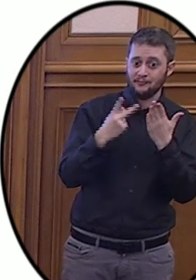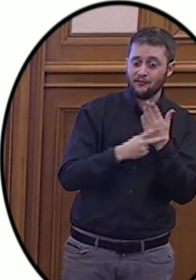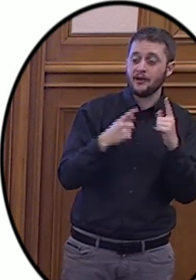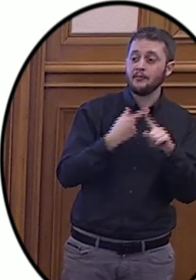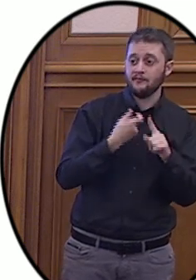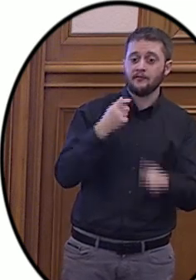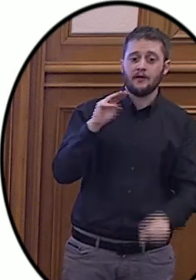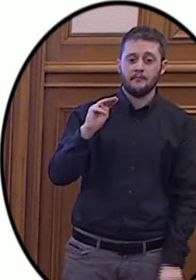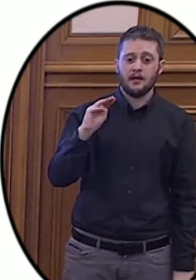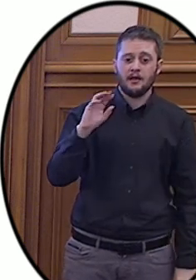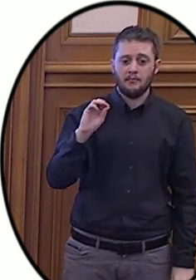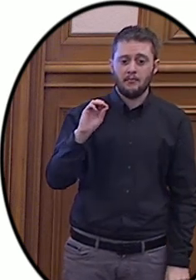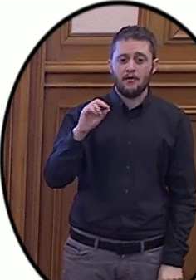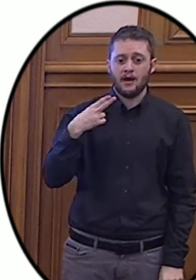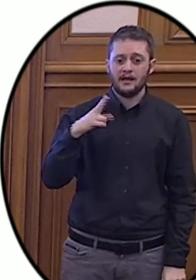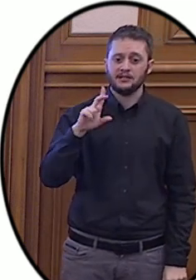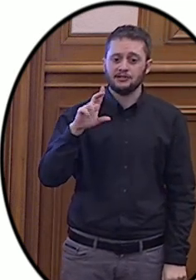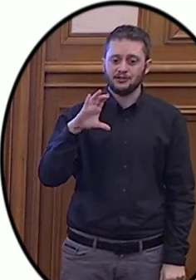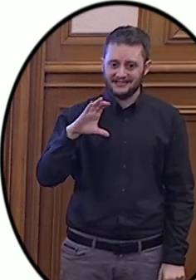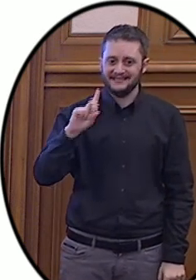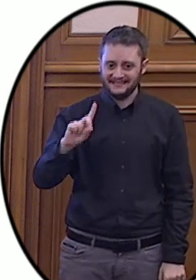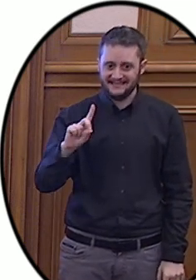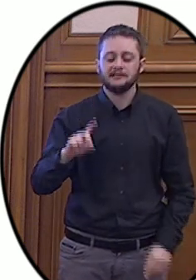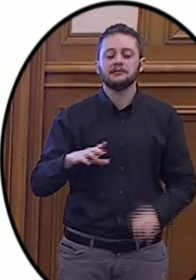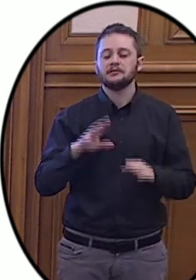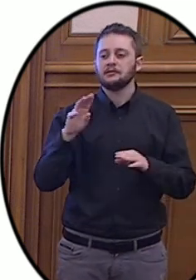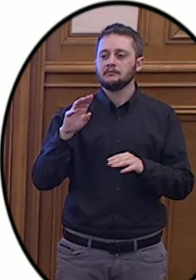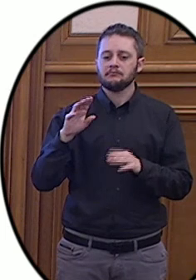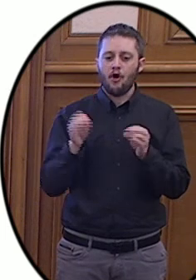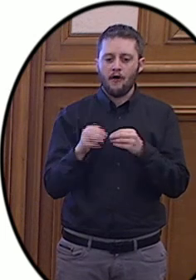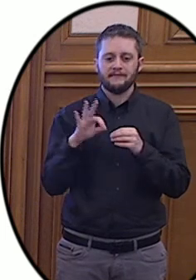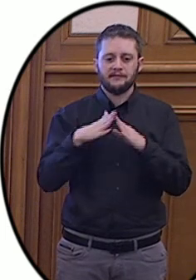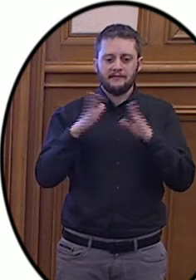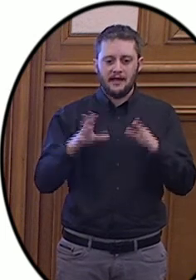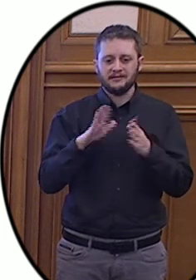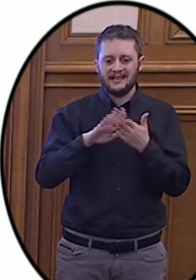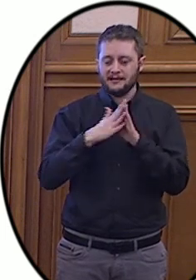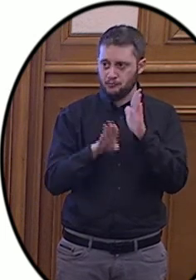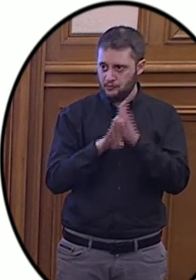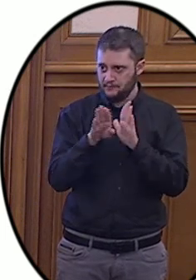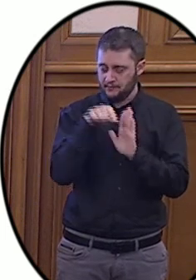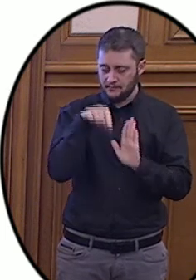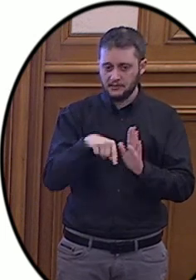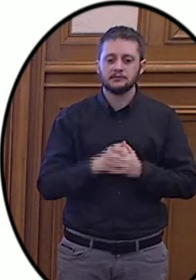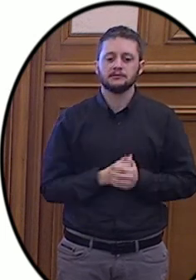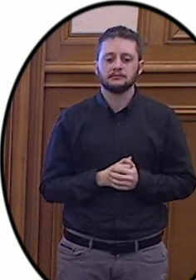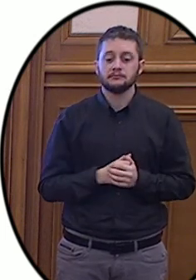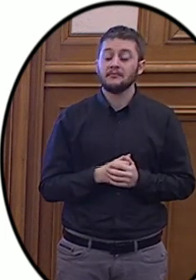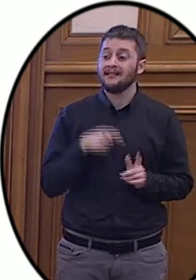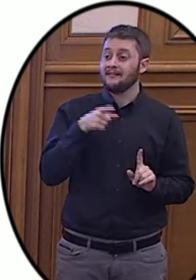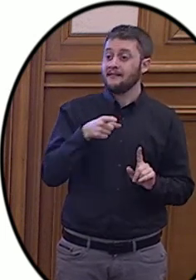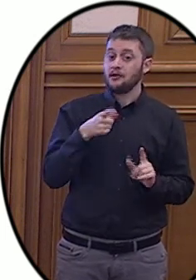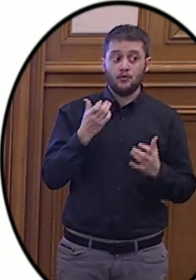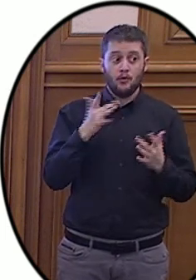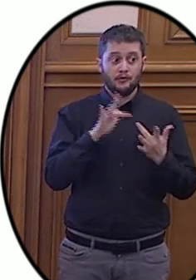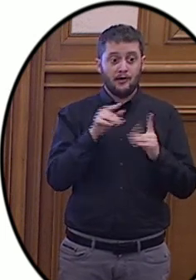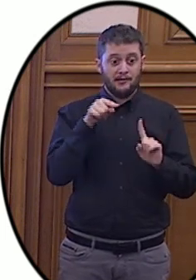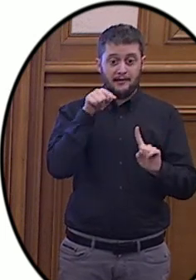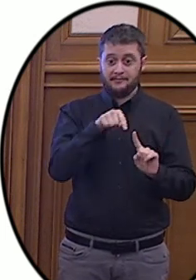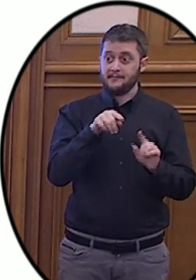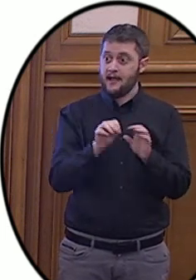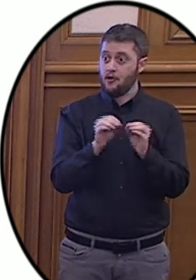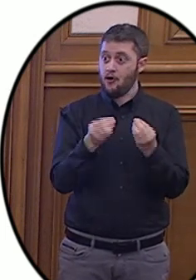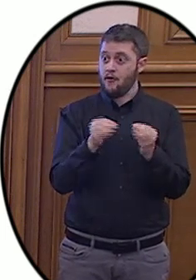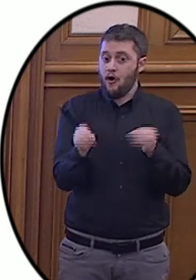Mayor's Office of Housing and Community Development. And so I do have their contact information here. They're at